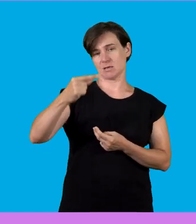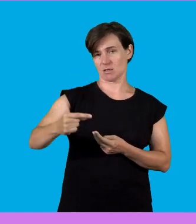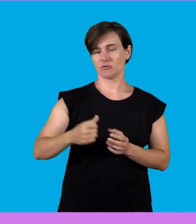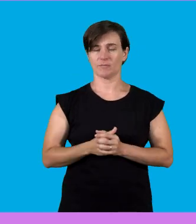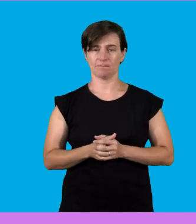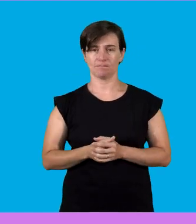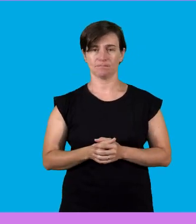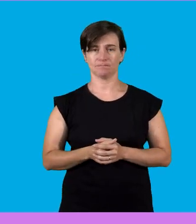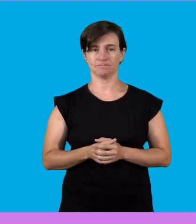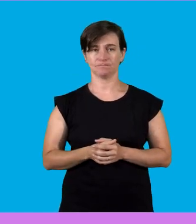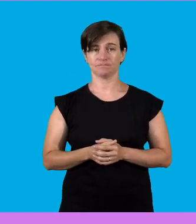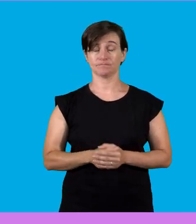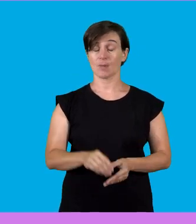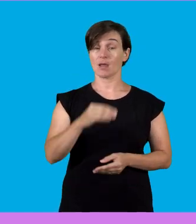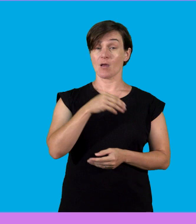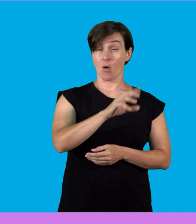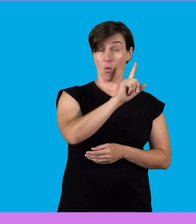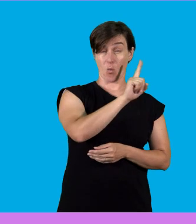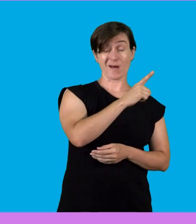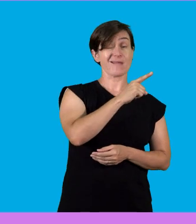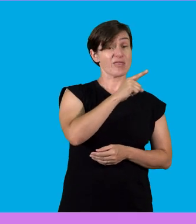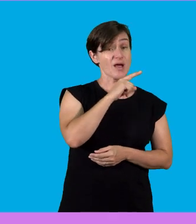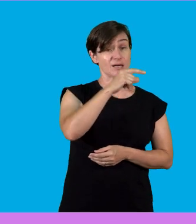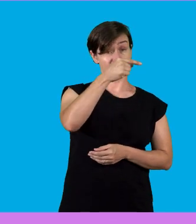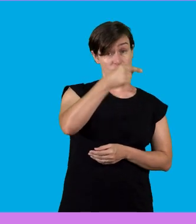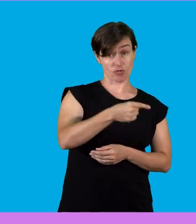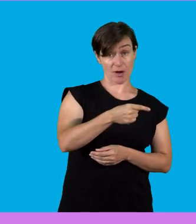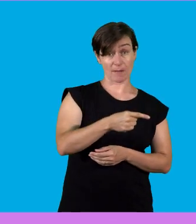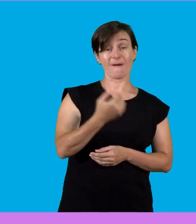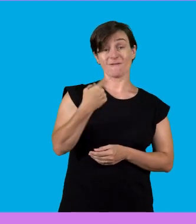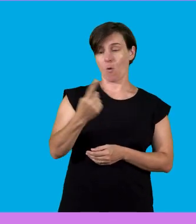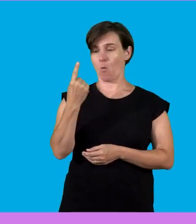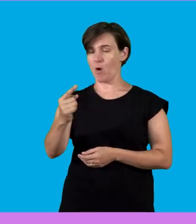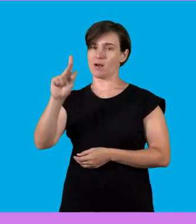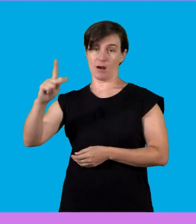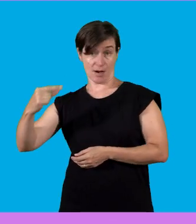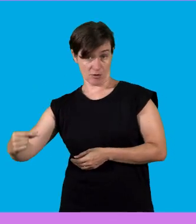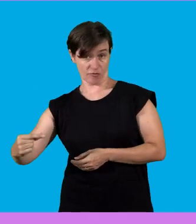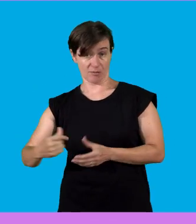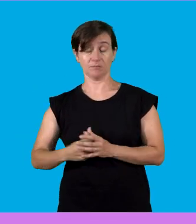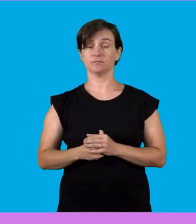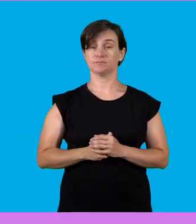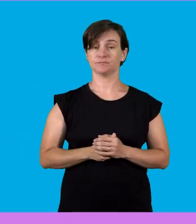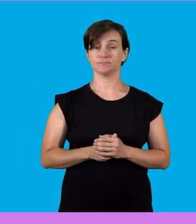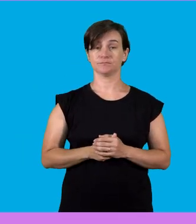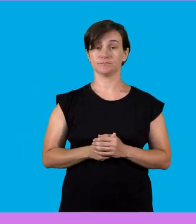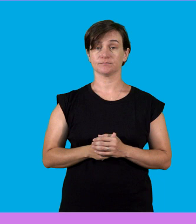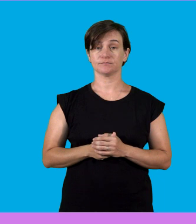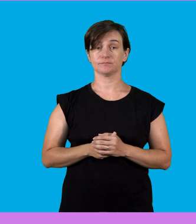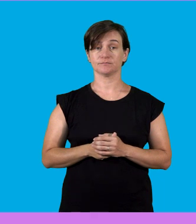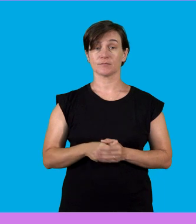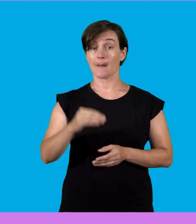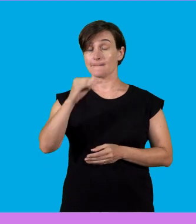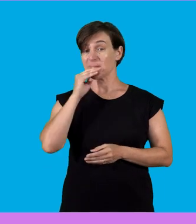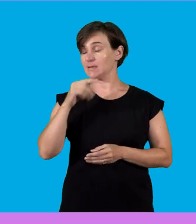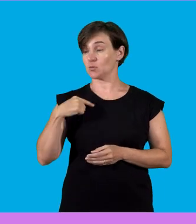Now, what's the factor? There is 1,000 grams per kilogram. So now